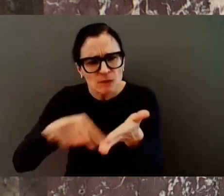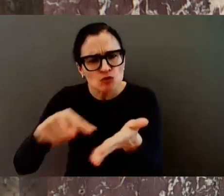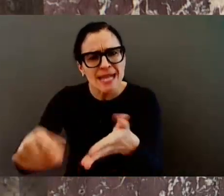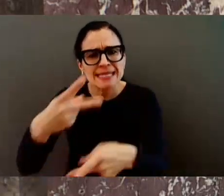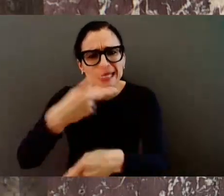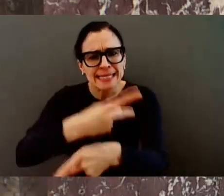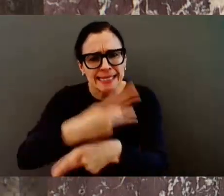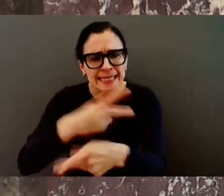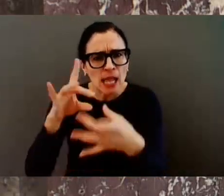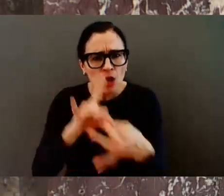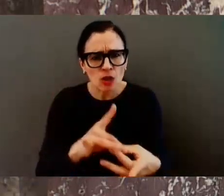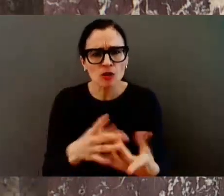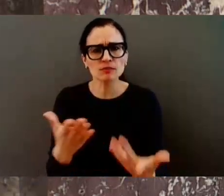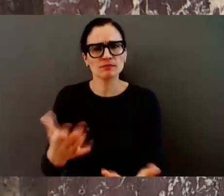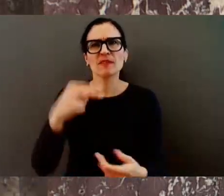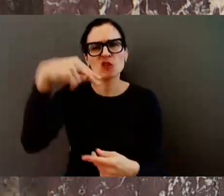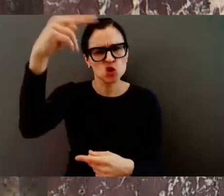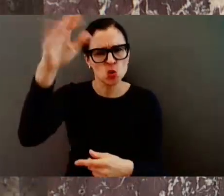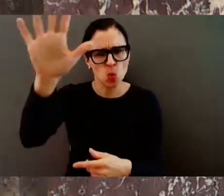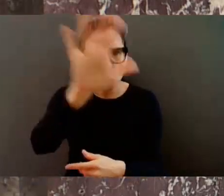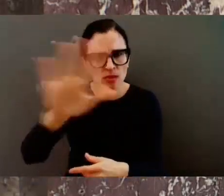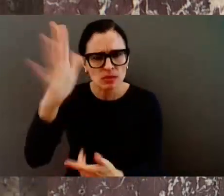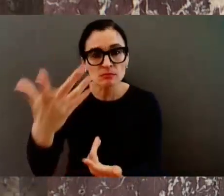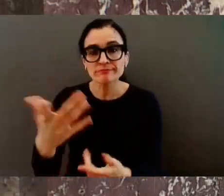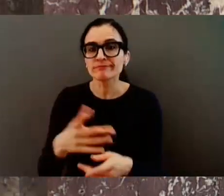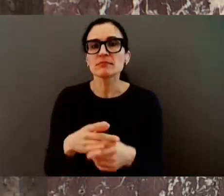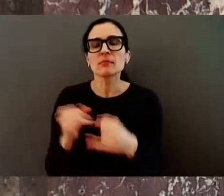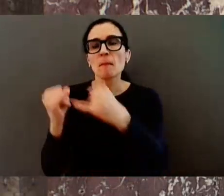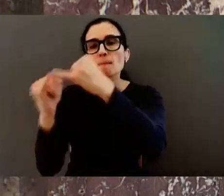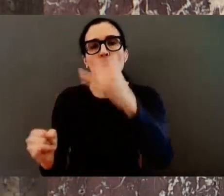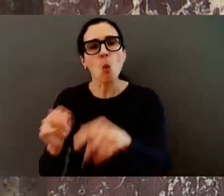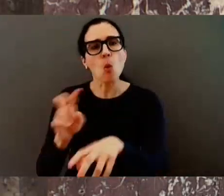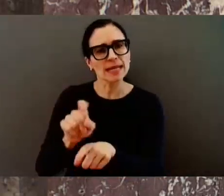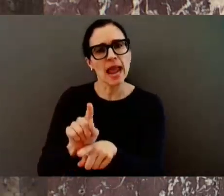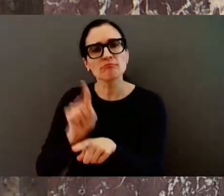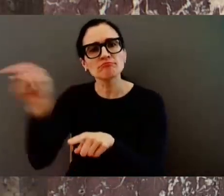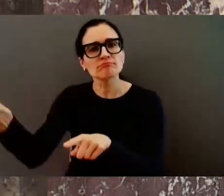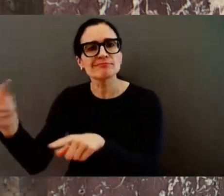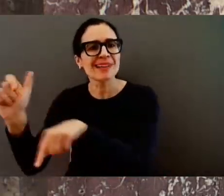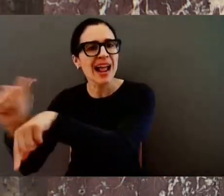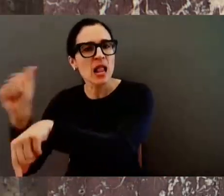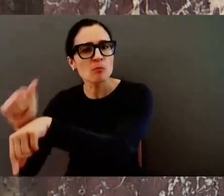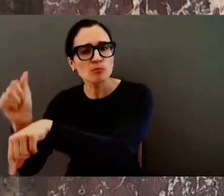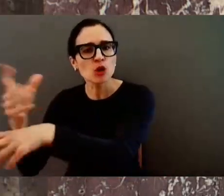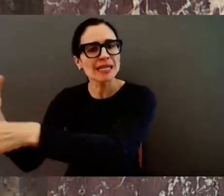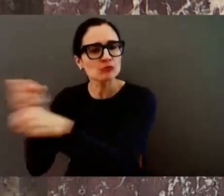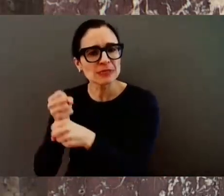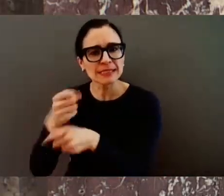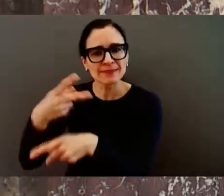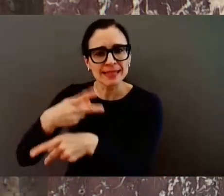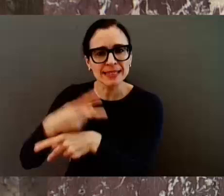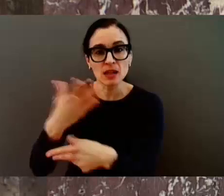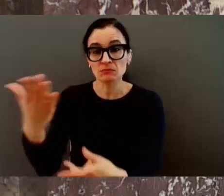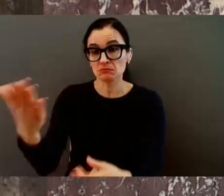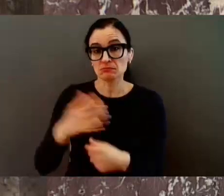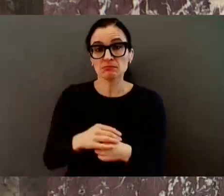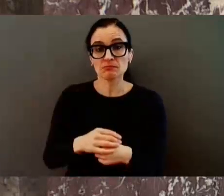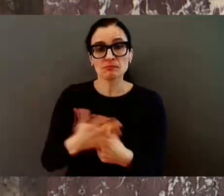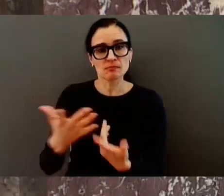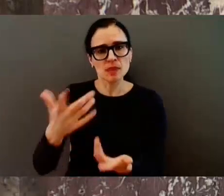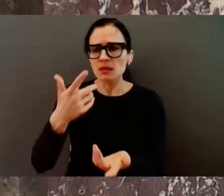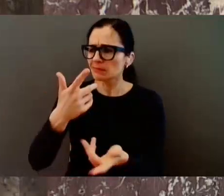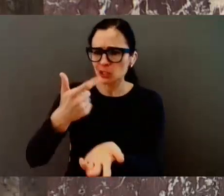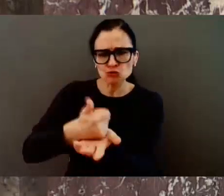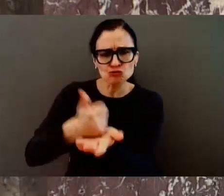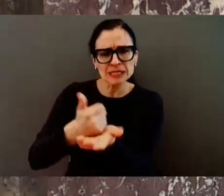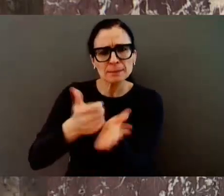the Kootenays, proper treatment beds that are actually providing treatment, not, as we heard, a mattress and a glossy brochure. When